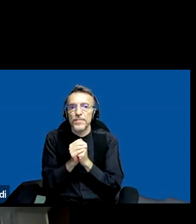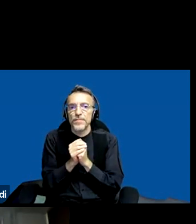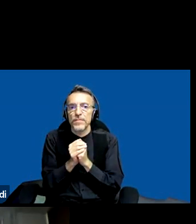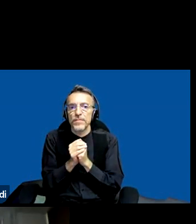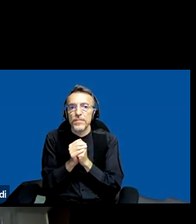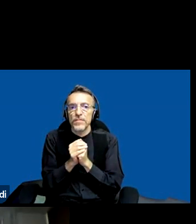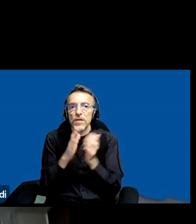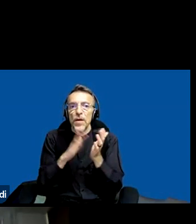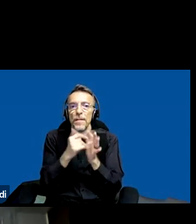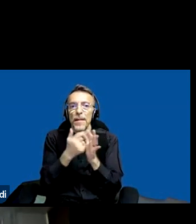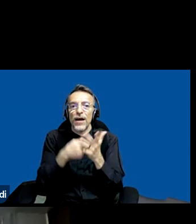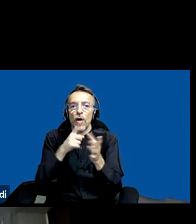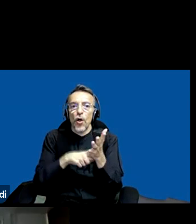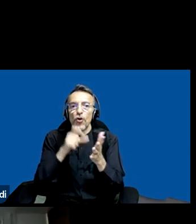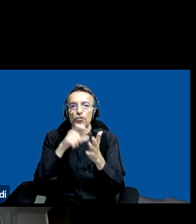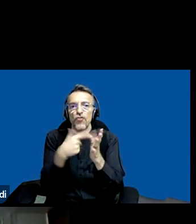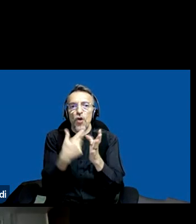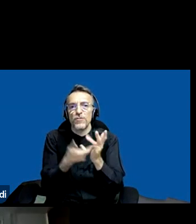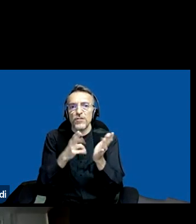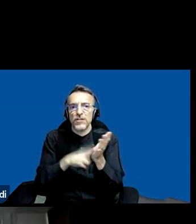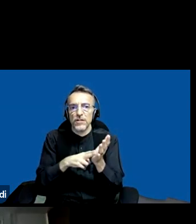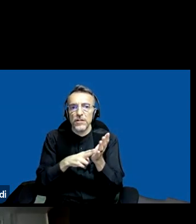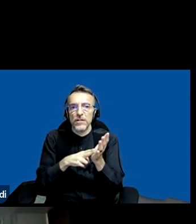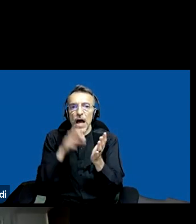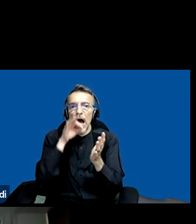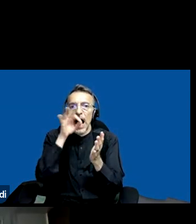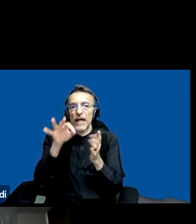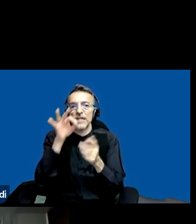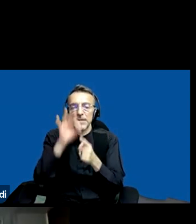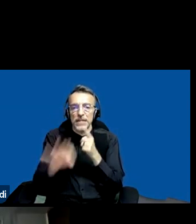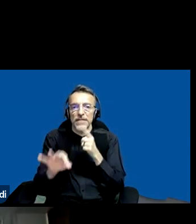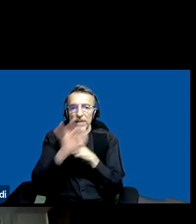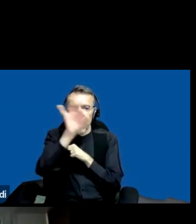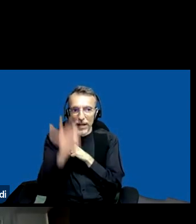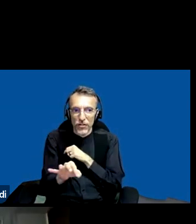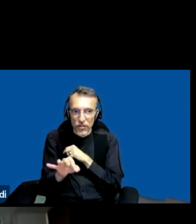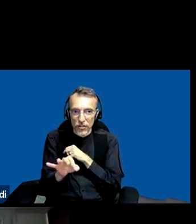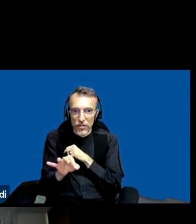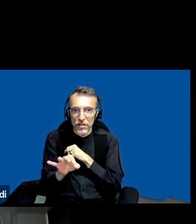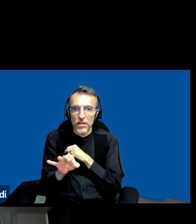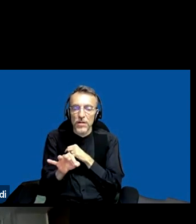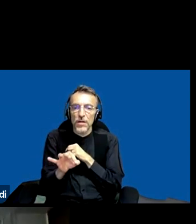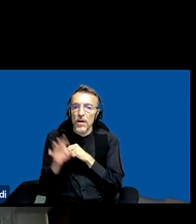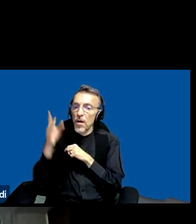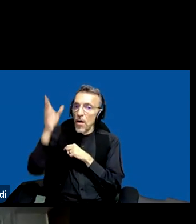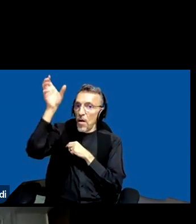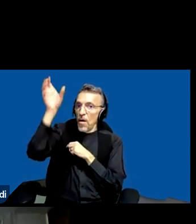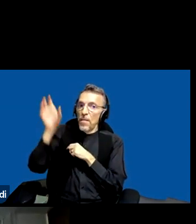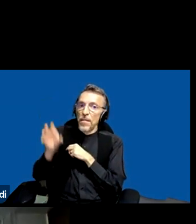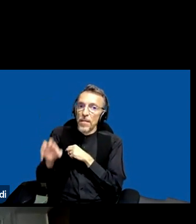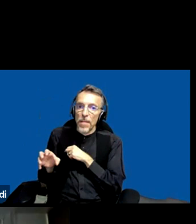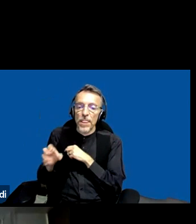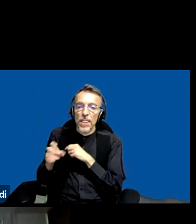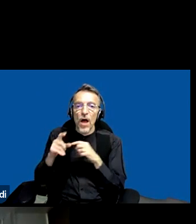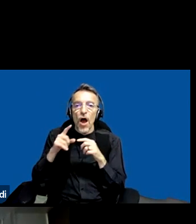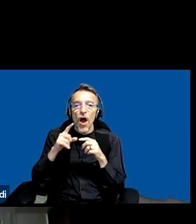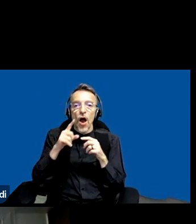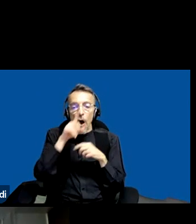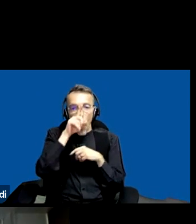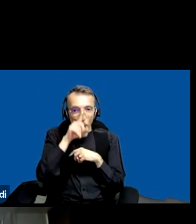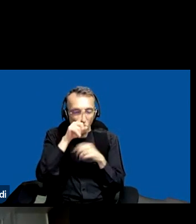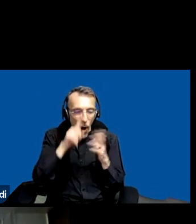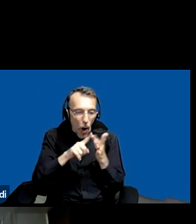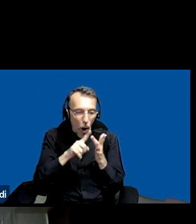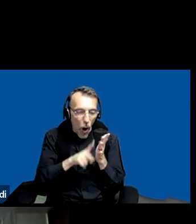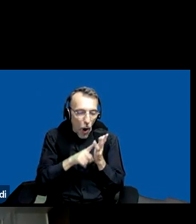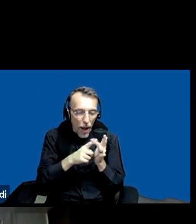Michael Crompton asks a more specific question about what the panelists think oil and other fossil fuel price changes